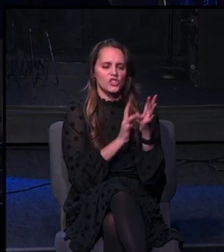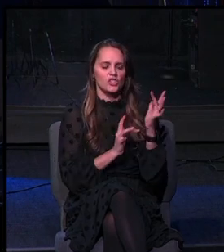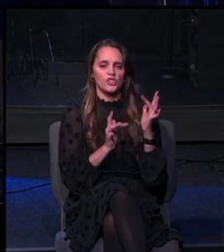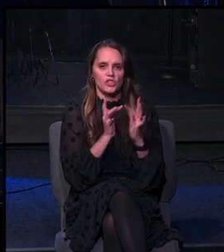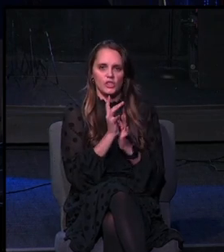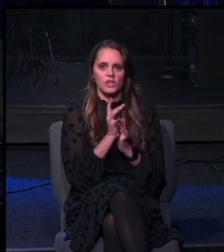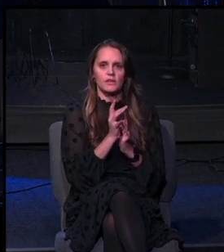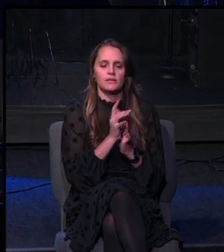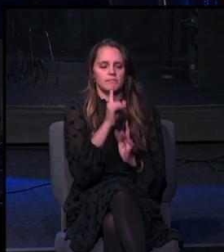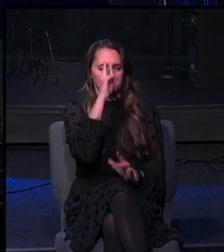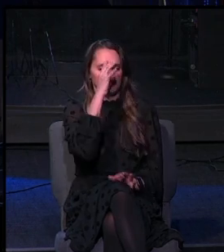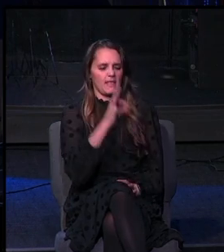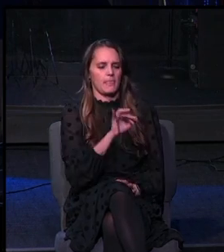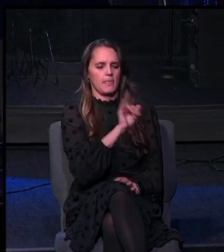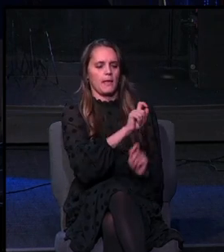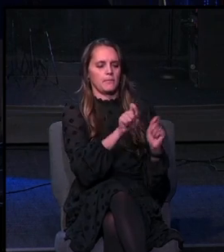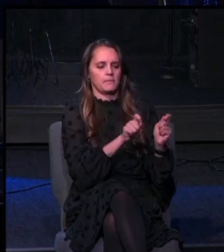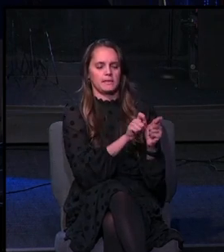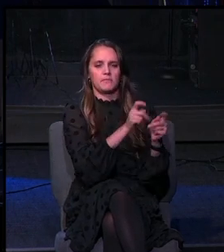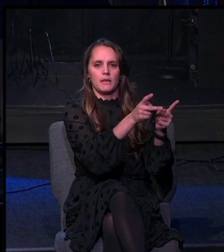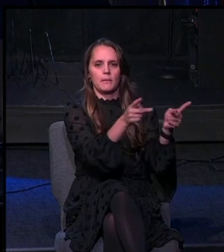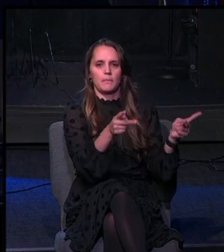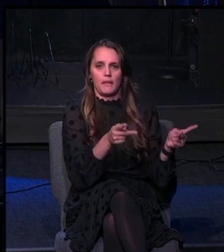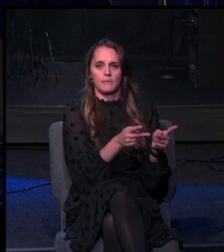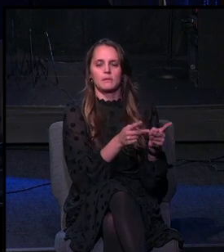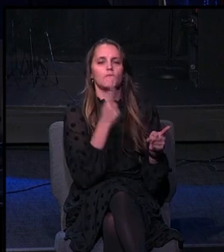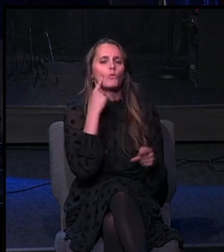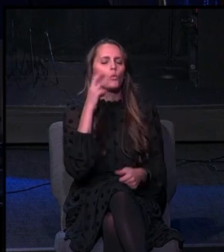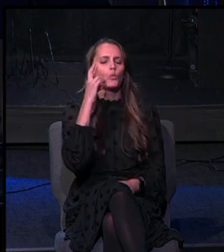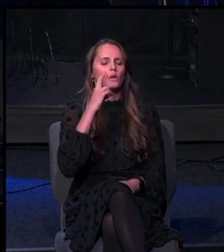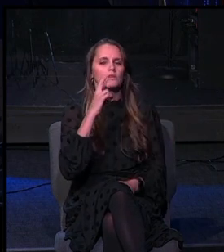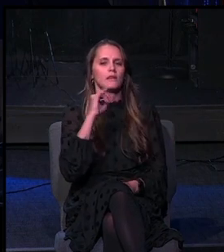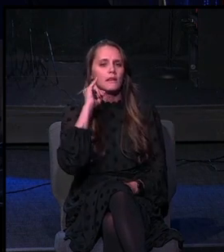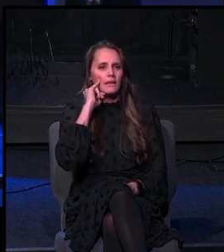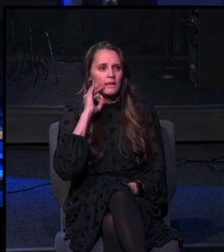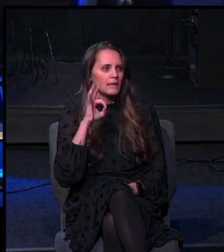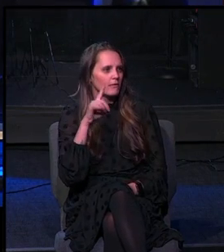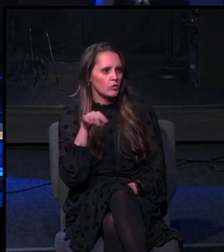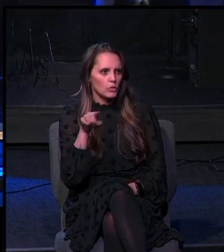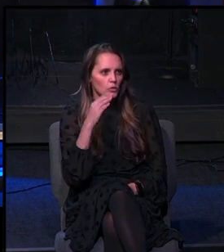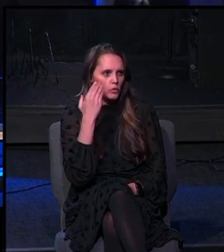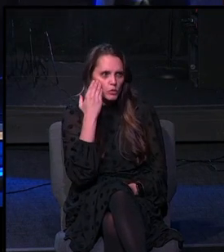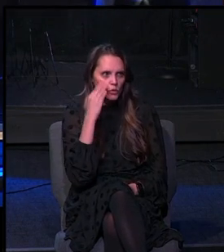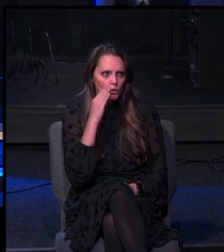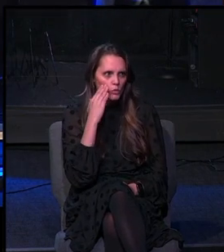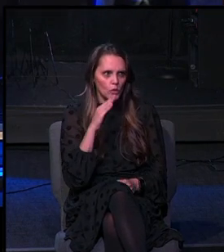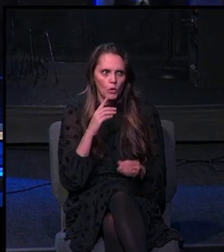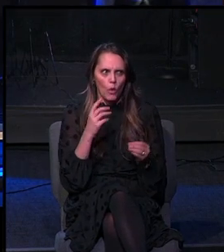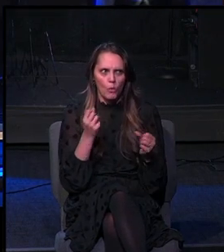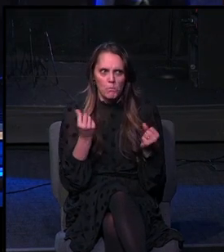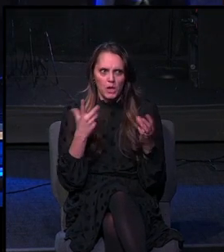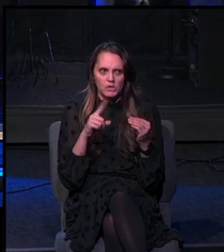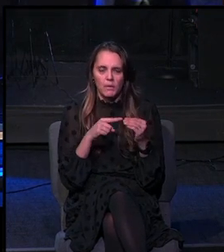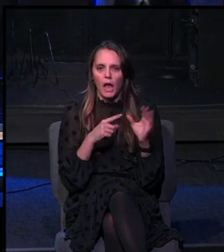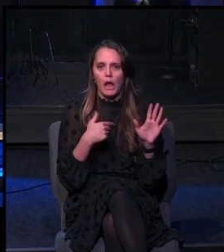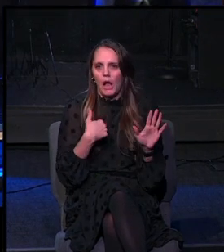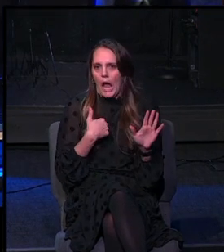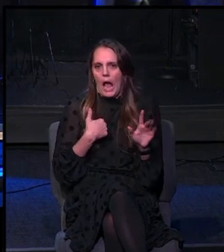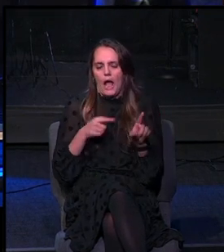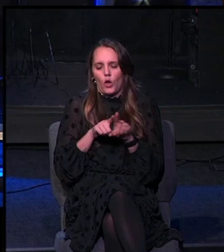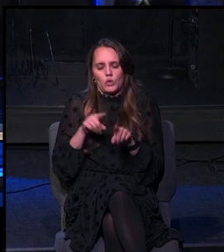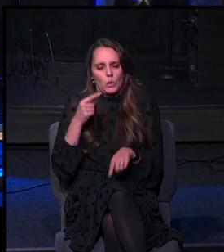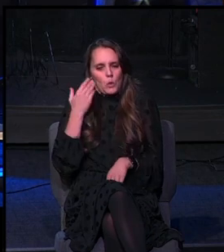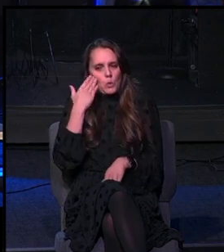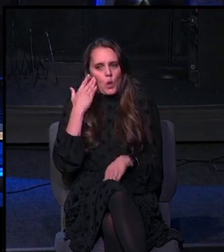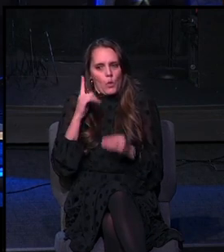particular place on purpose. If you don't know much about Caesarea Philippi, you're in good company. I don't either. I did a little homework on it